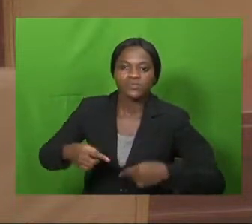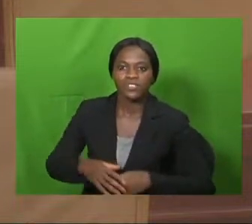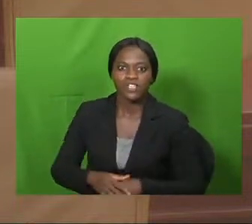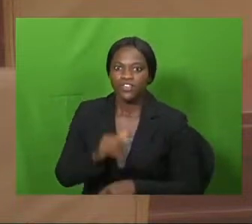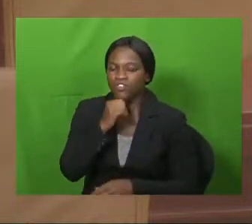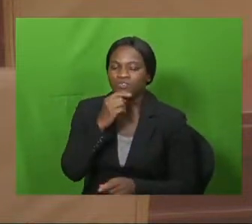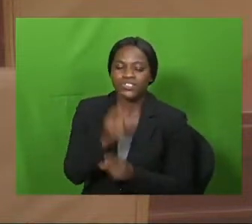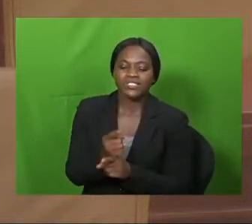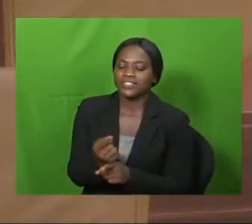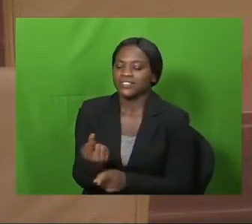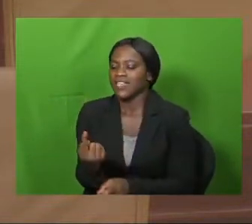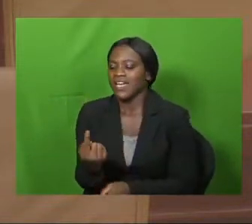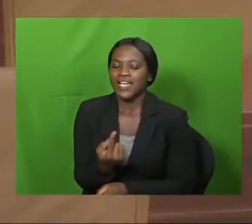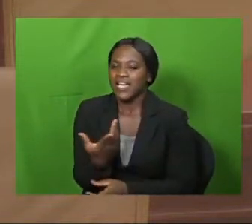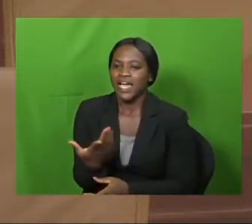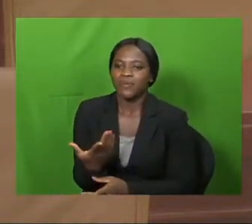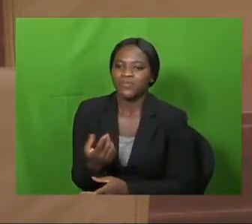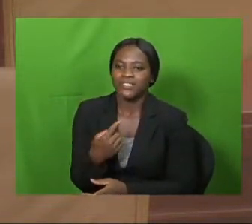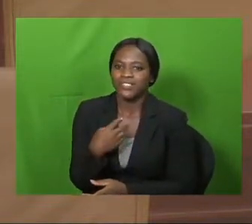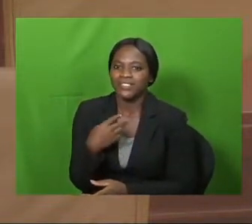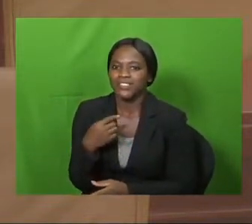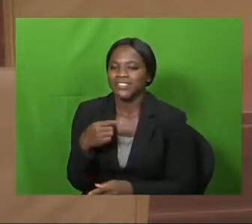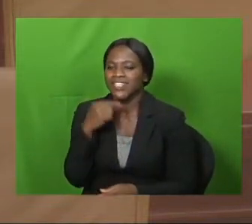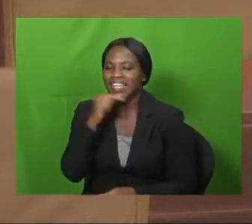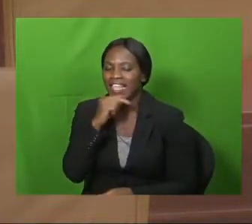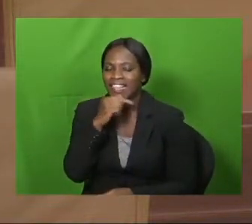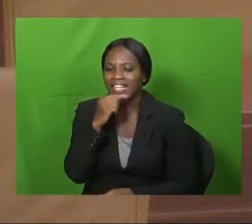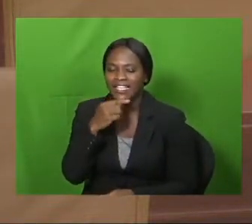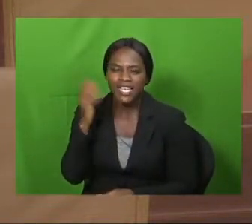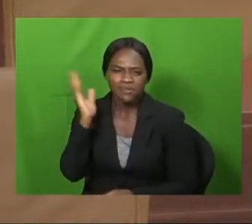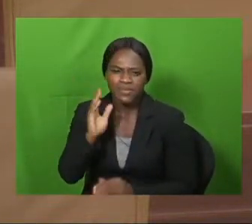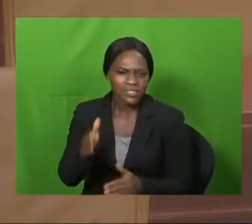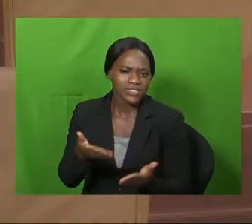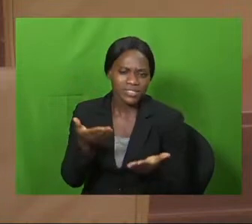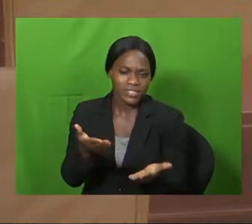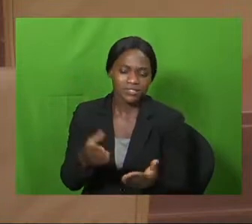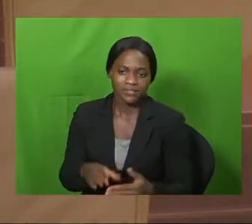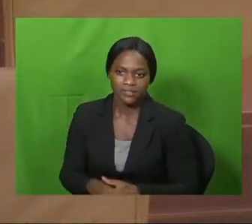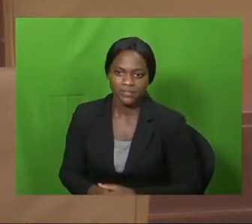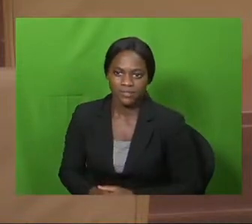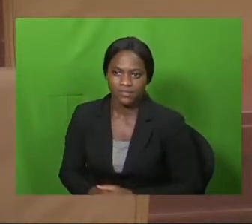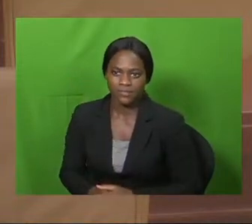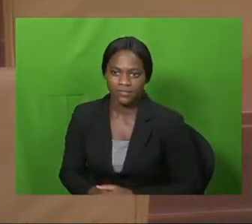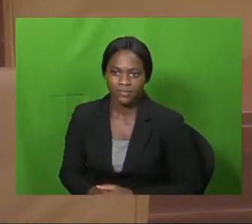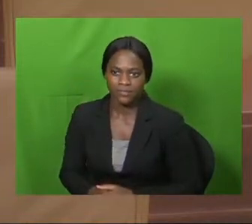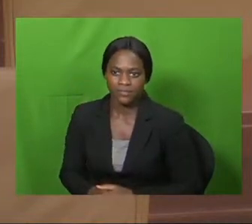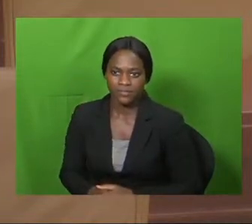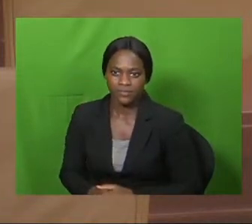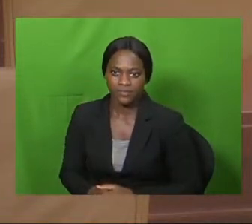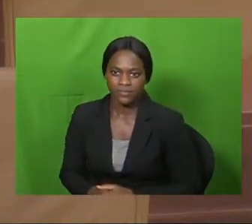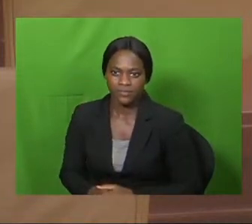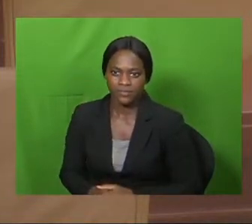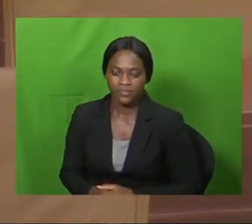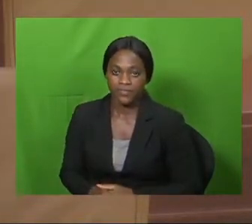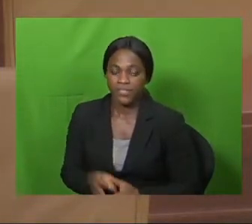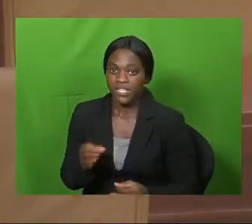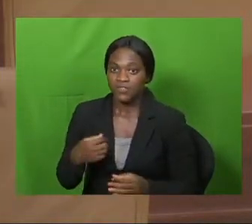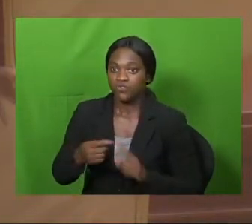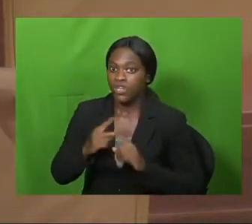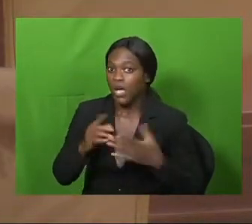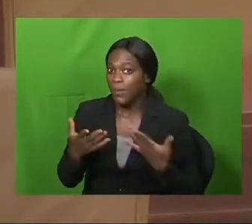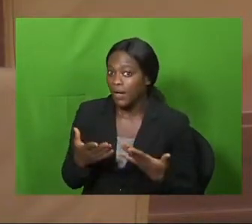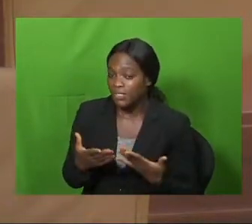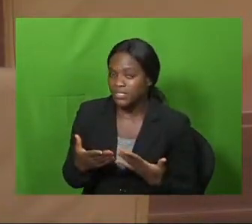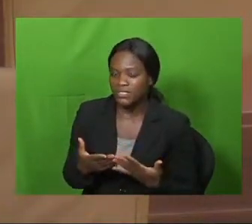with all kinds of fictitious statements. Mr. Speaker, when it comes to access rate, and I want to deal with the energy